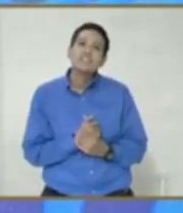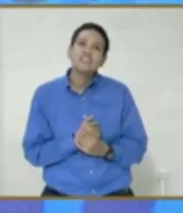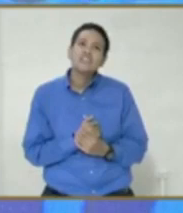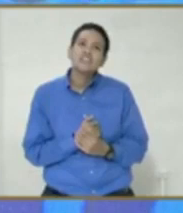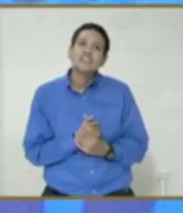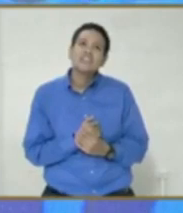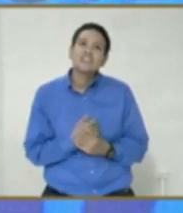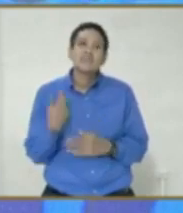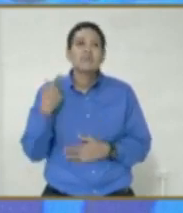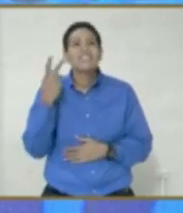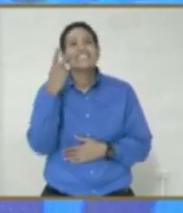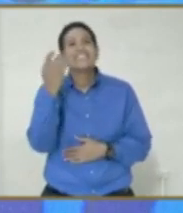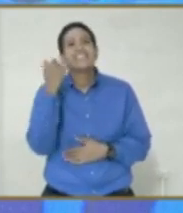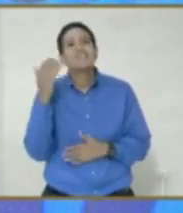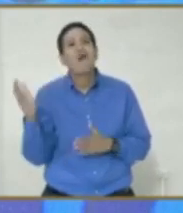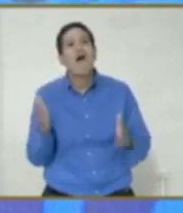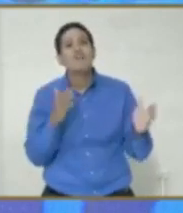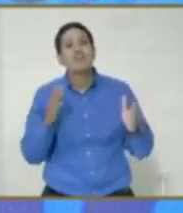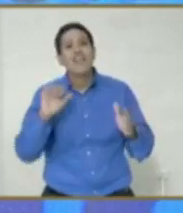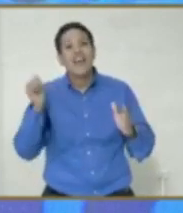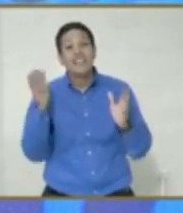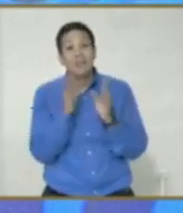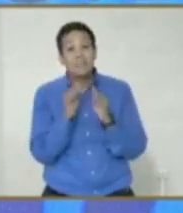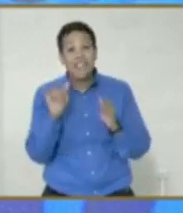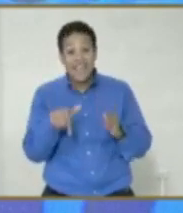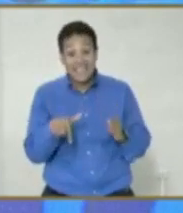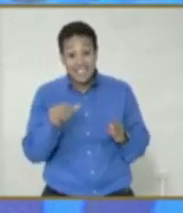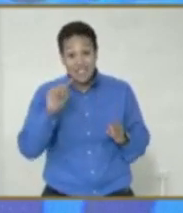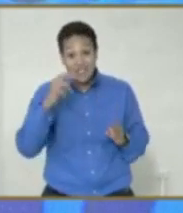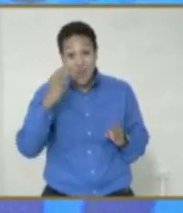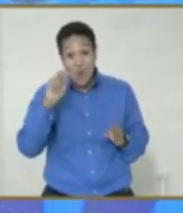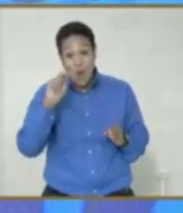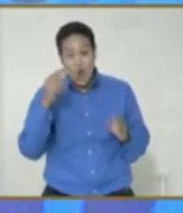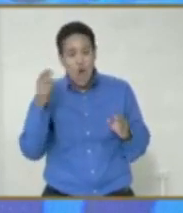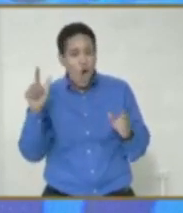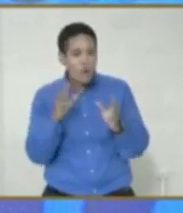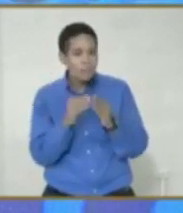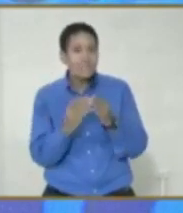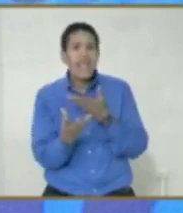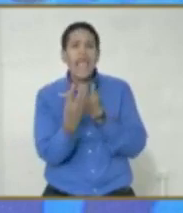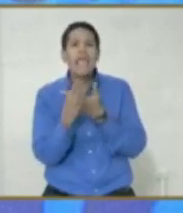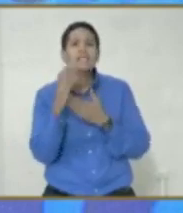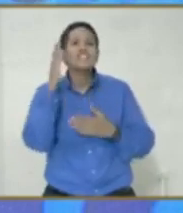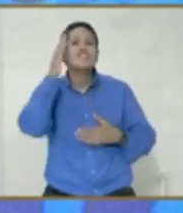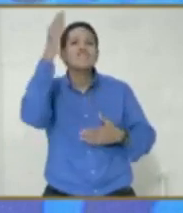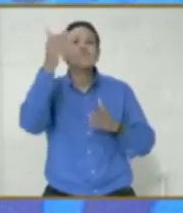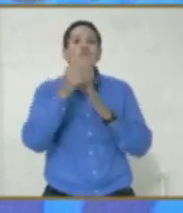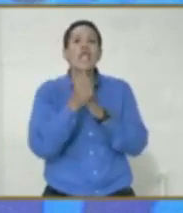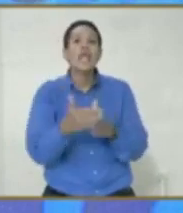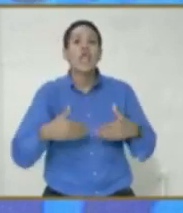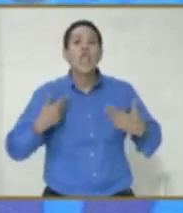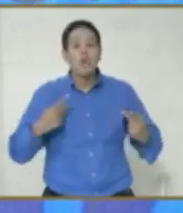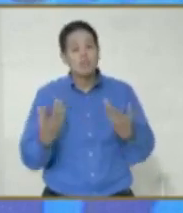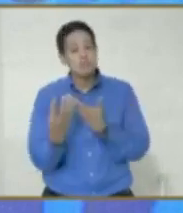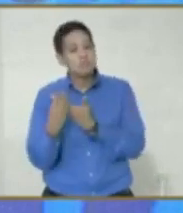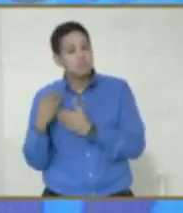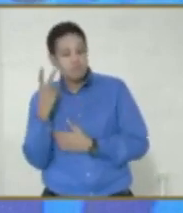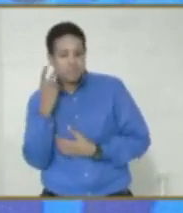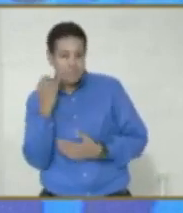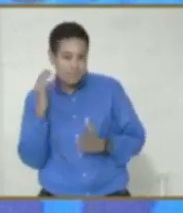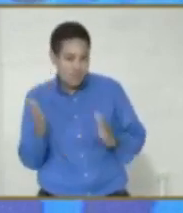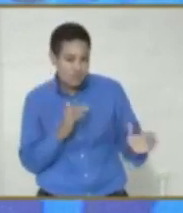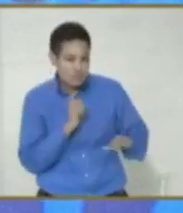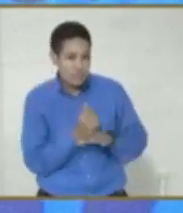can arrange another such town hall meeting where we can engage the future leaders, which are